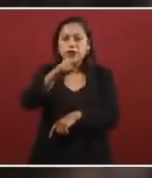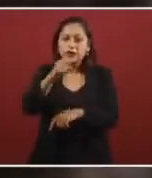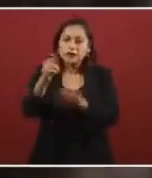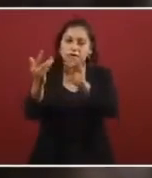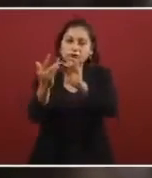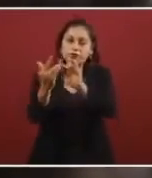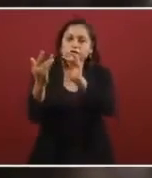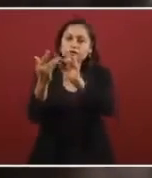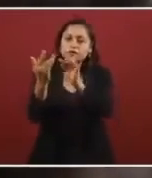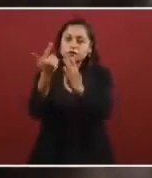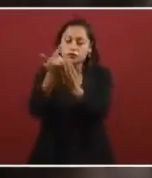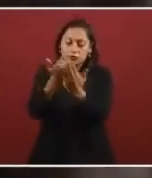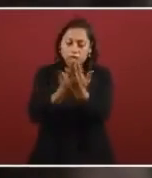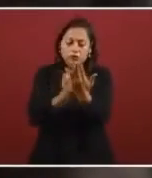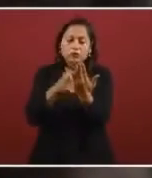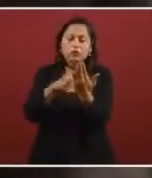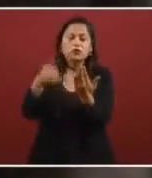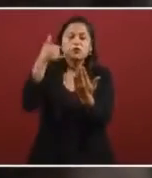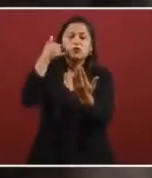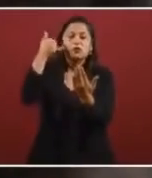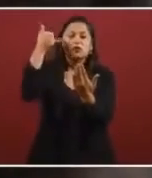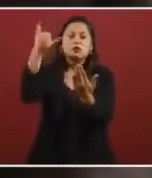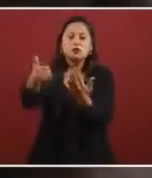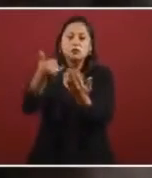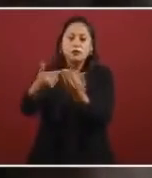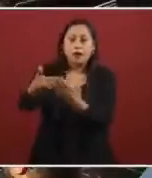continuous...